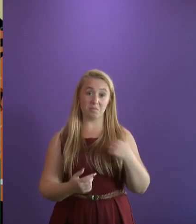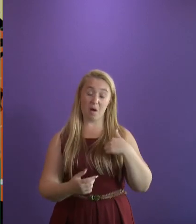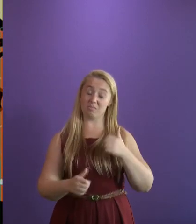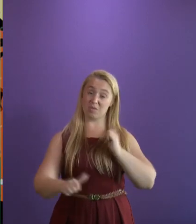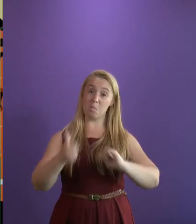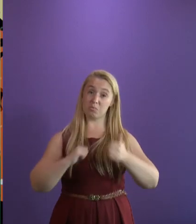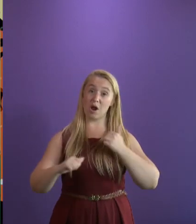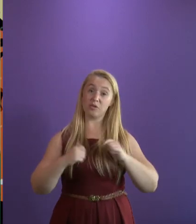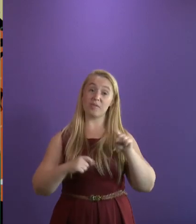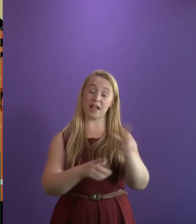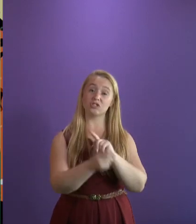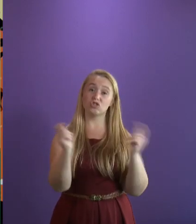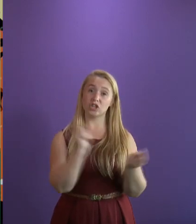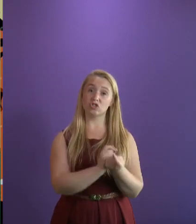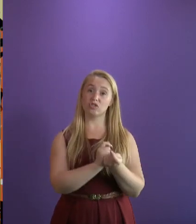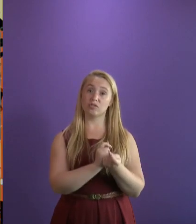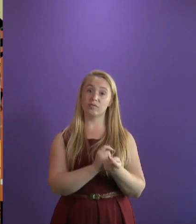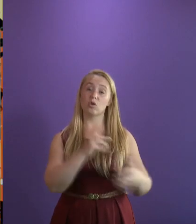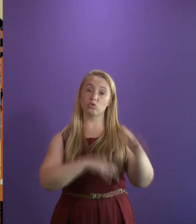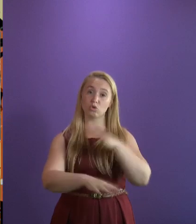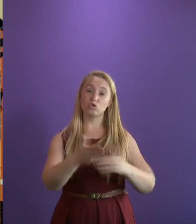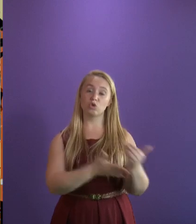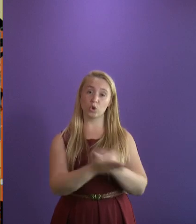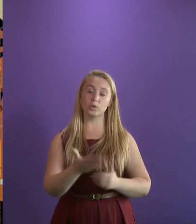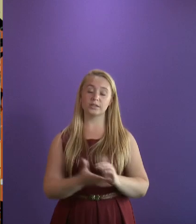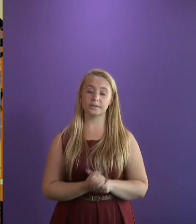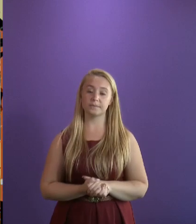proud of that. But